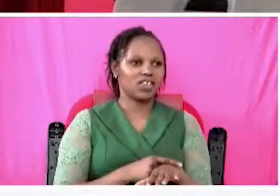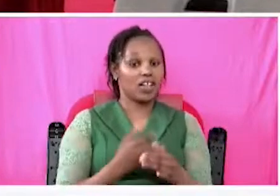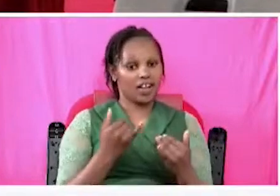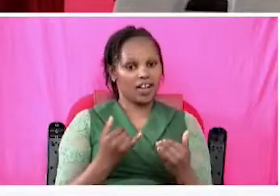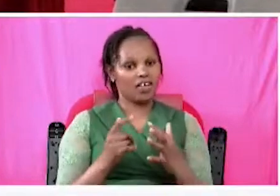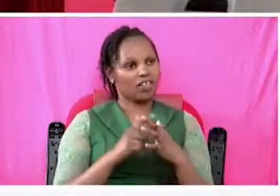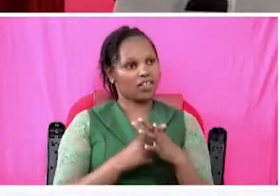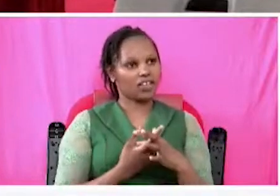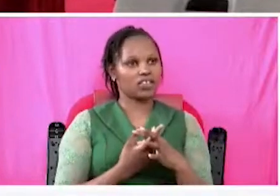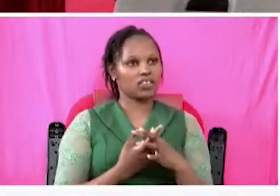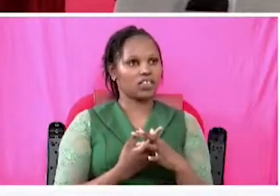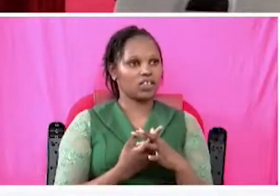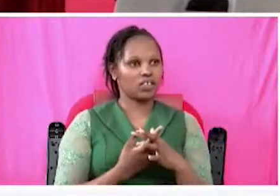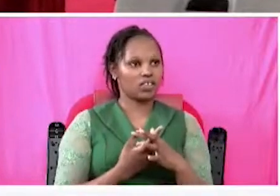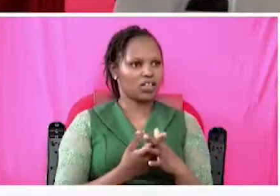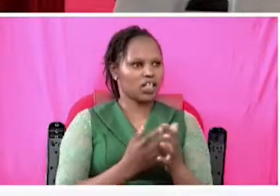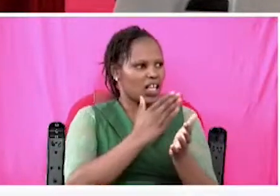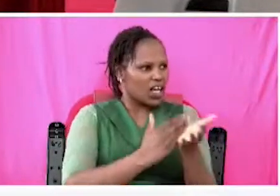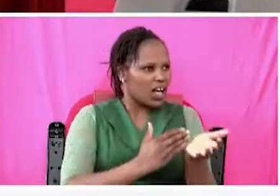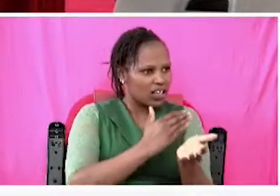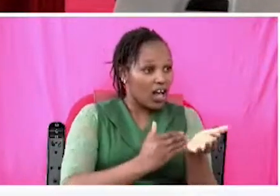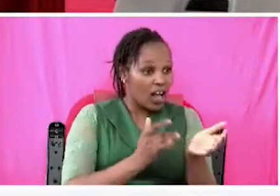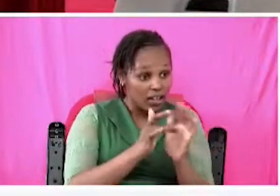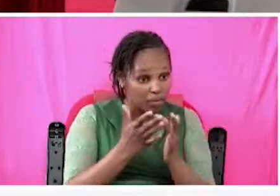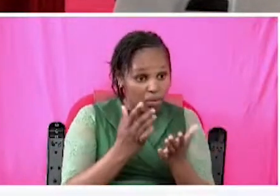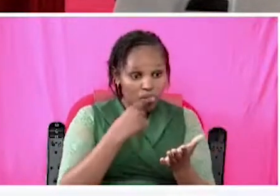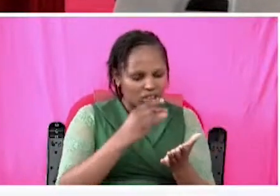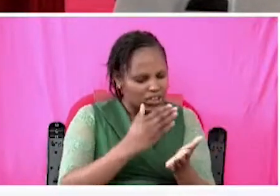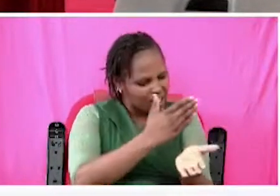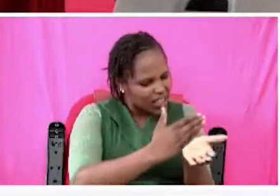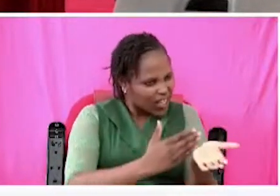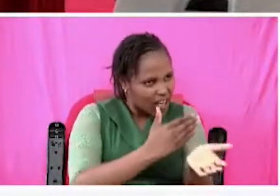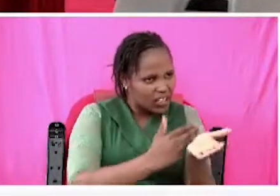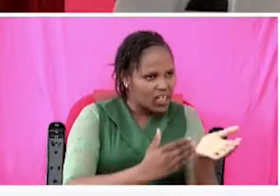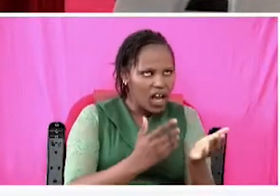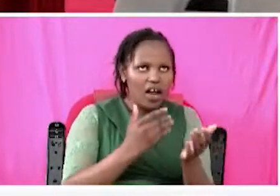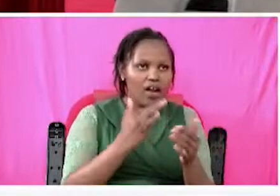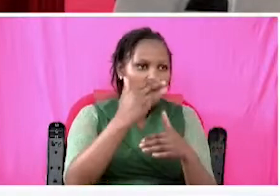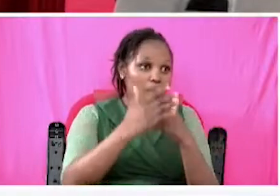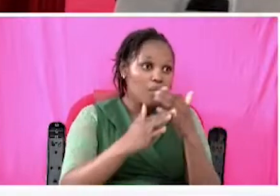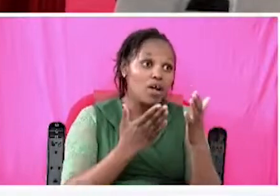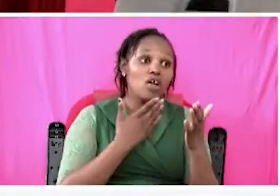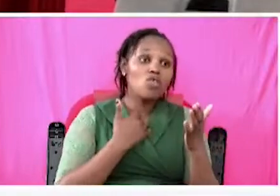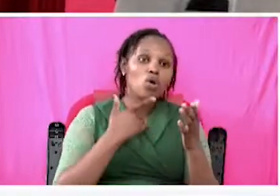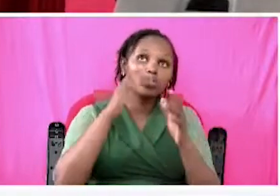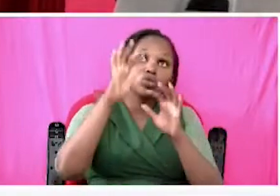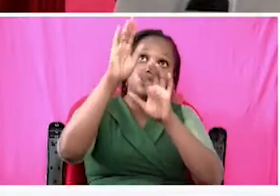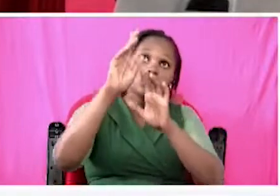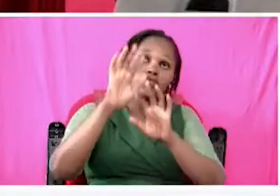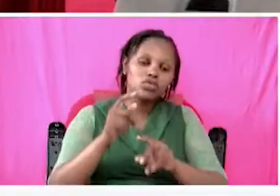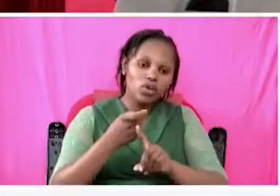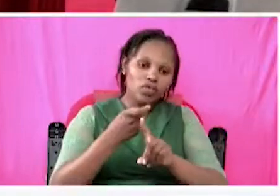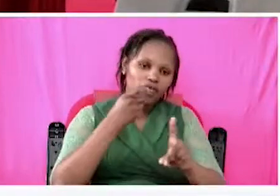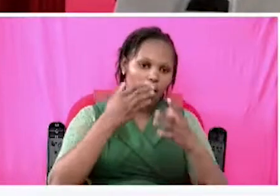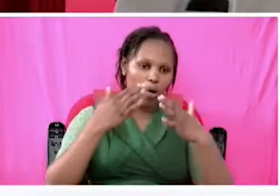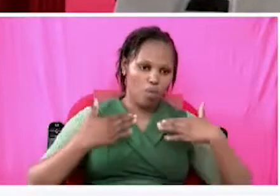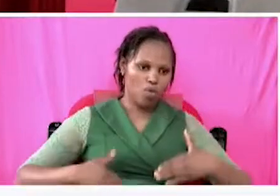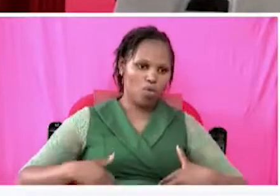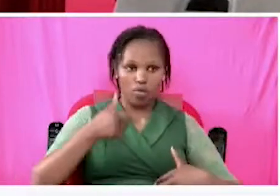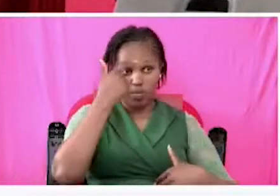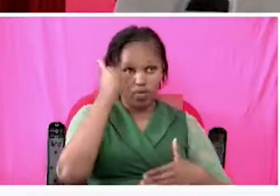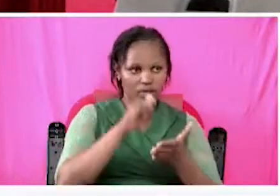cut themselves so that the Bible records blood was flowing from their bodies because that is the